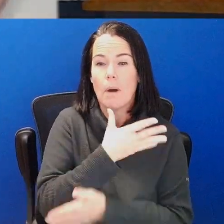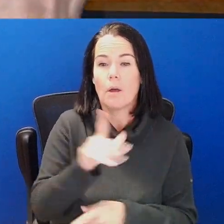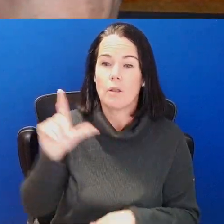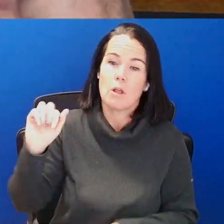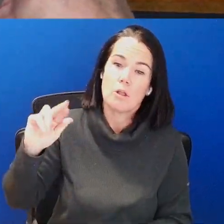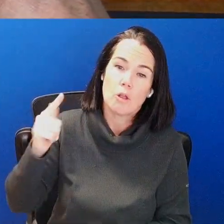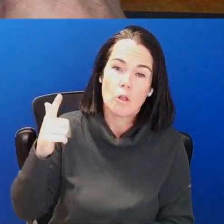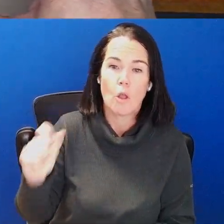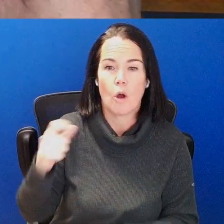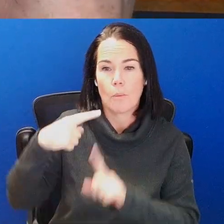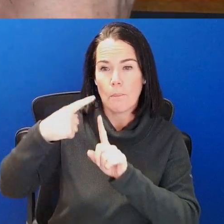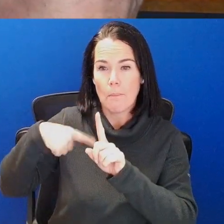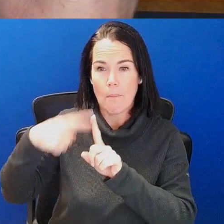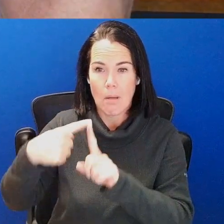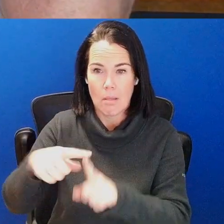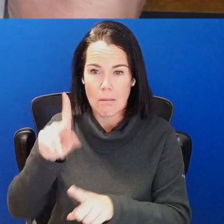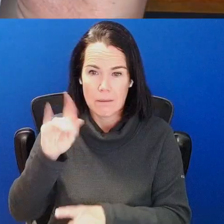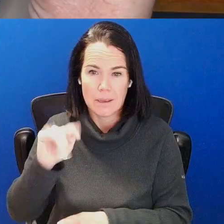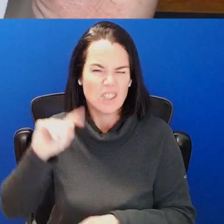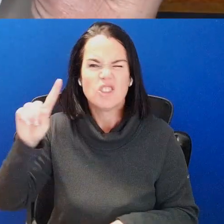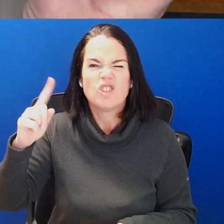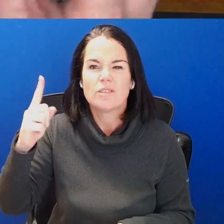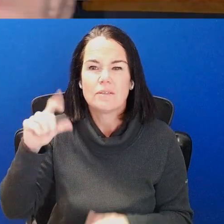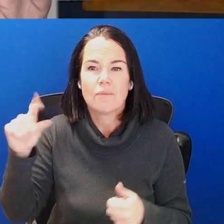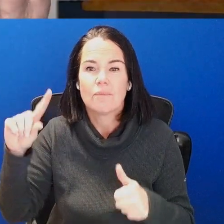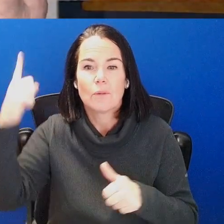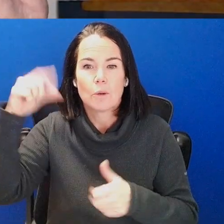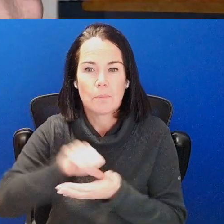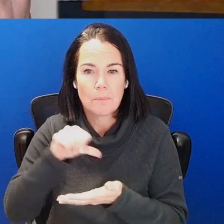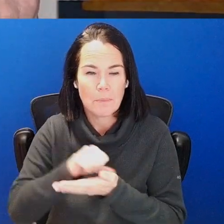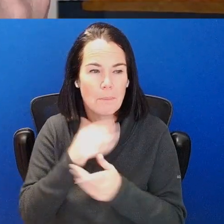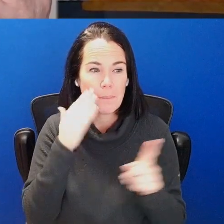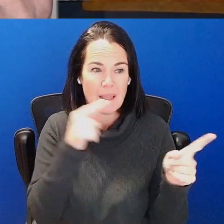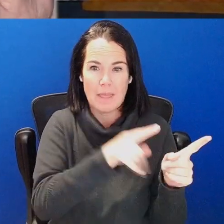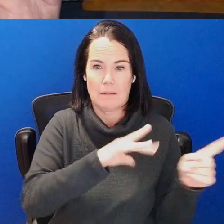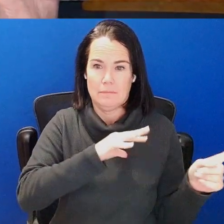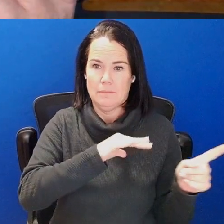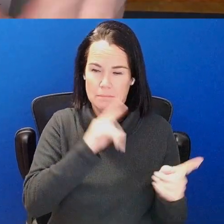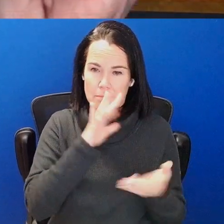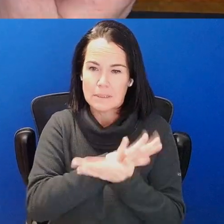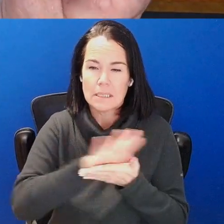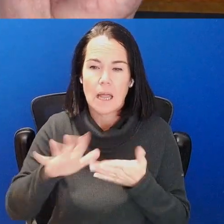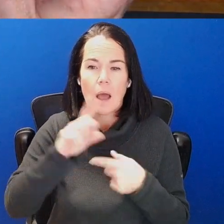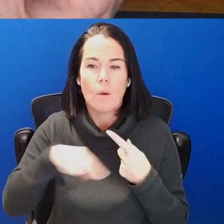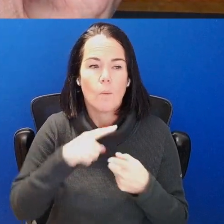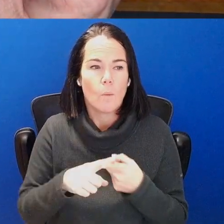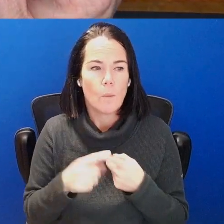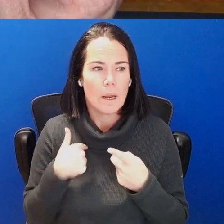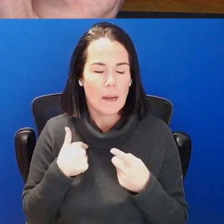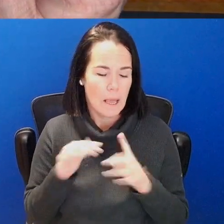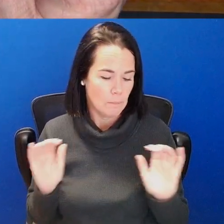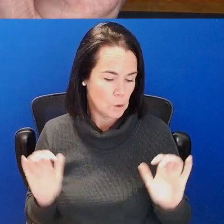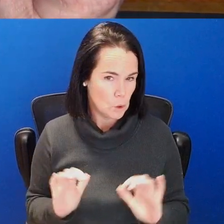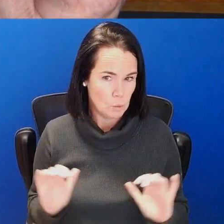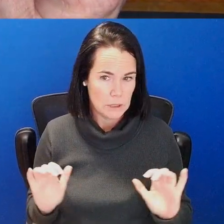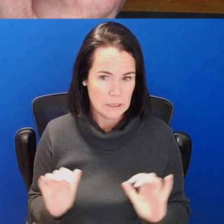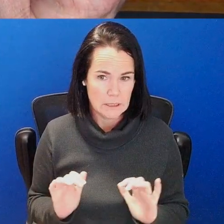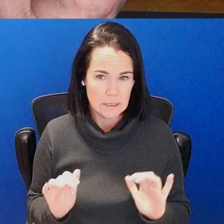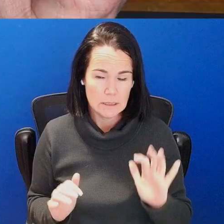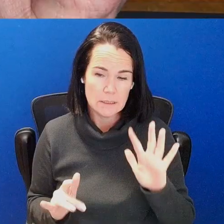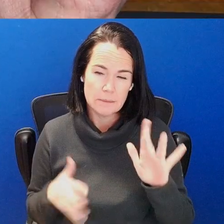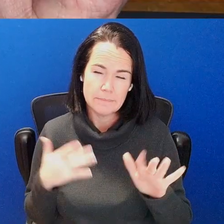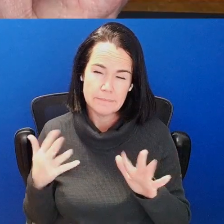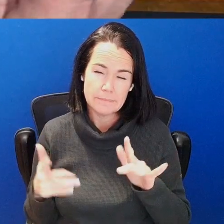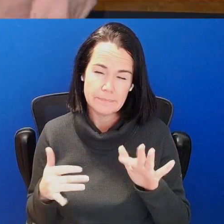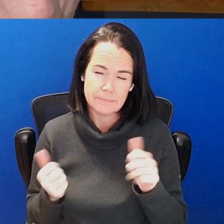kit, just the first page, because this often comes in handy when I am doing